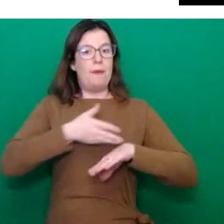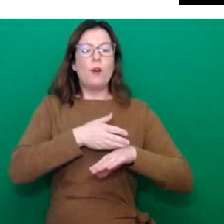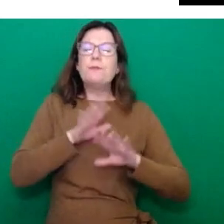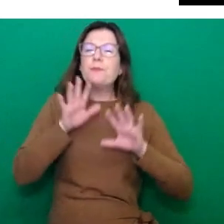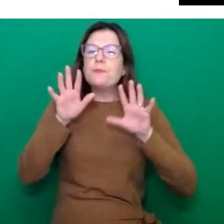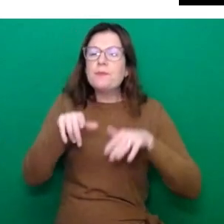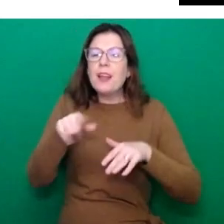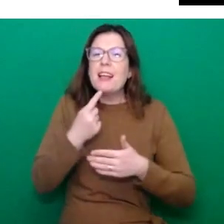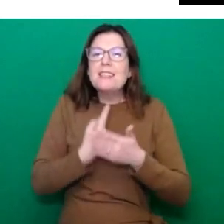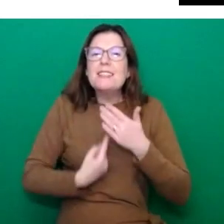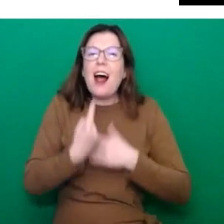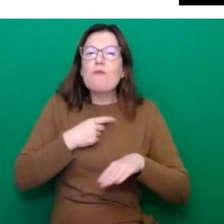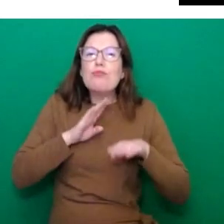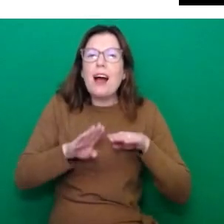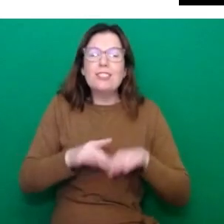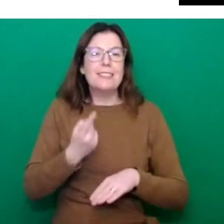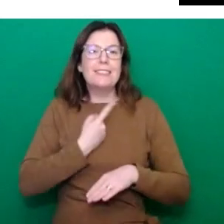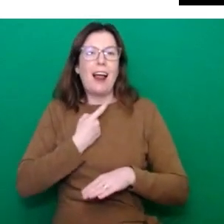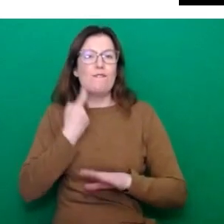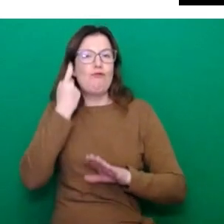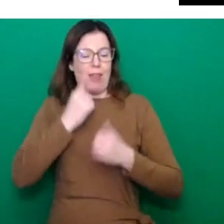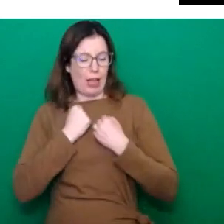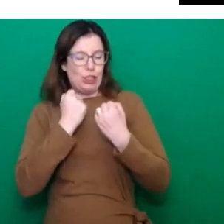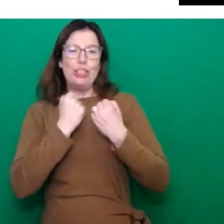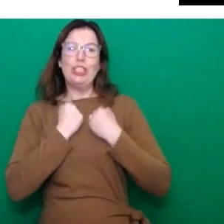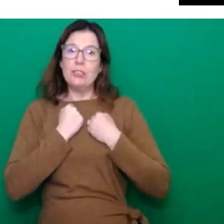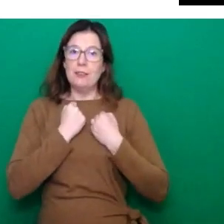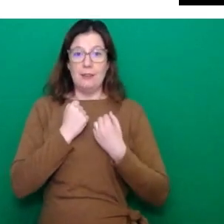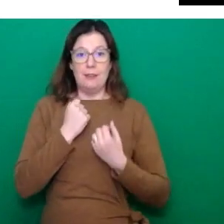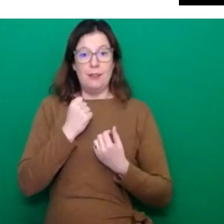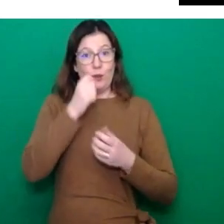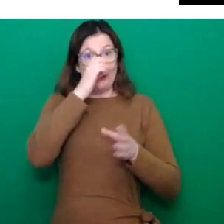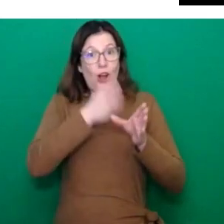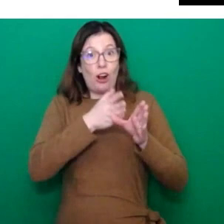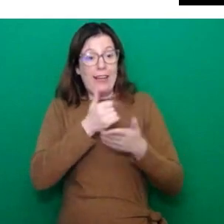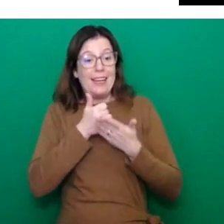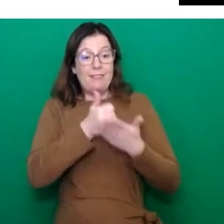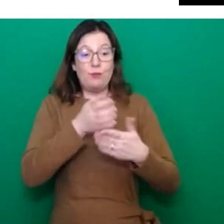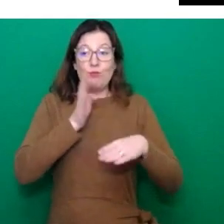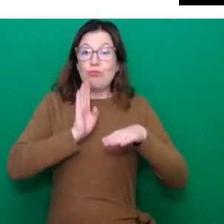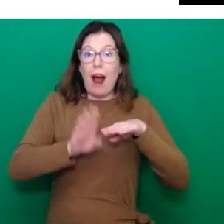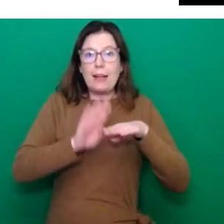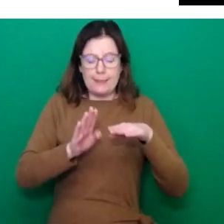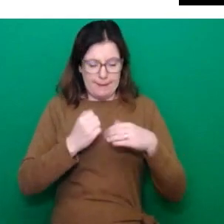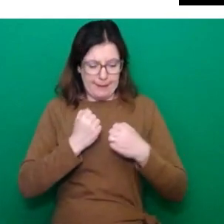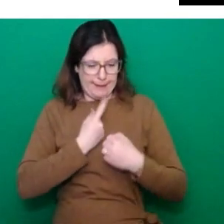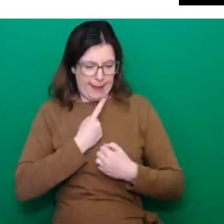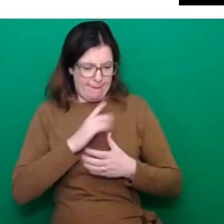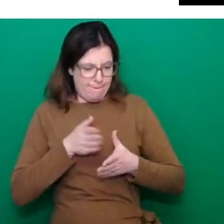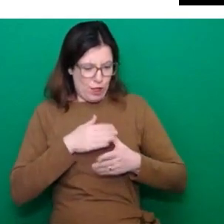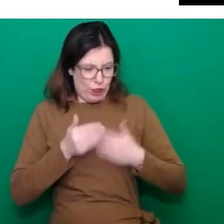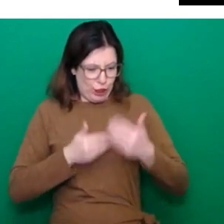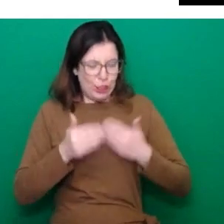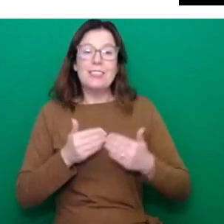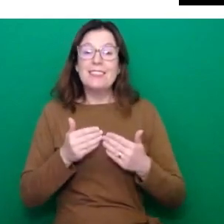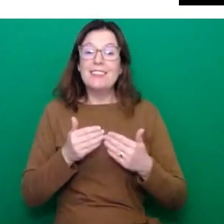the self-practice, self-reflection there, where you're able to practice the psychological intentions on yourself. And then we have